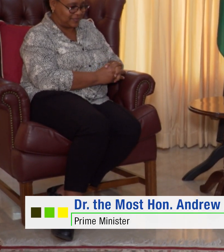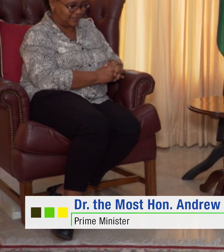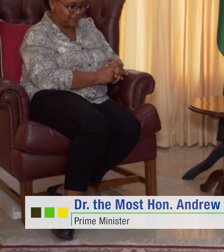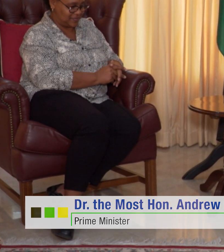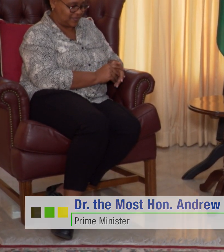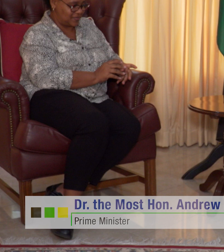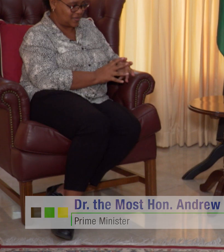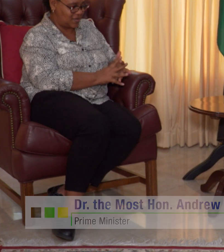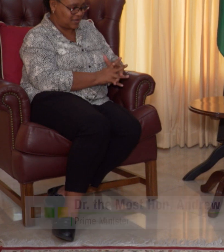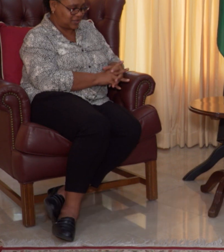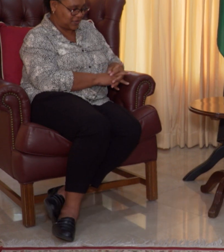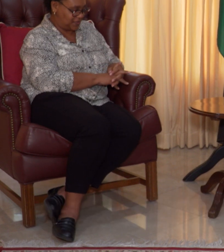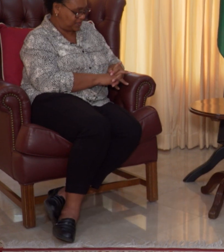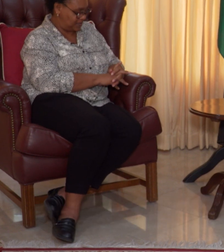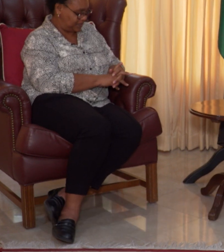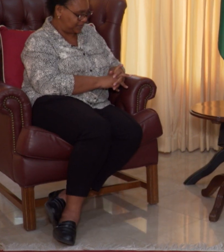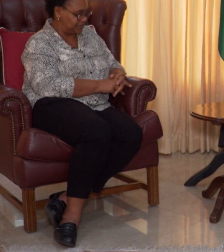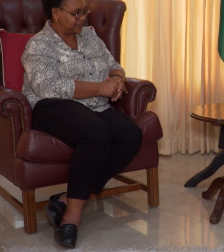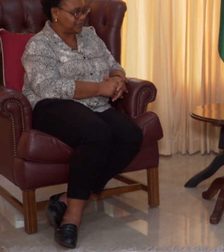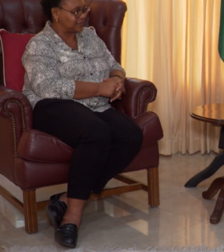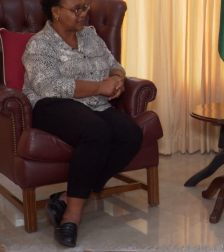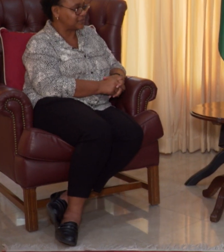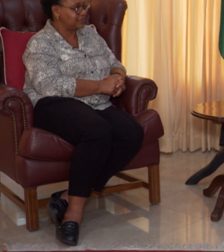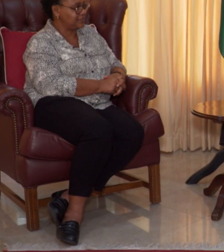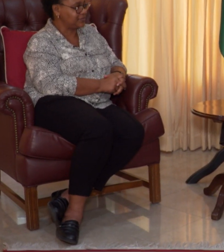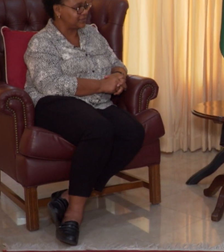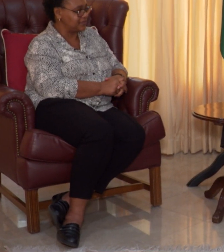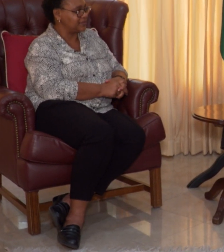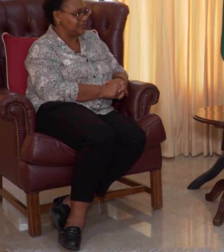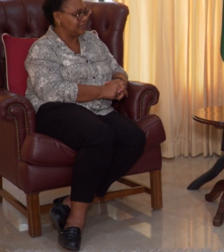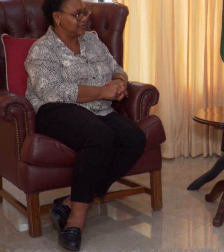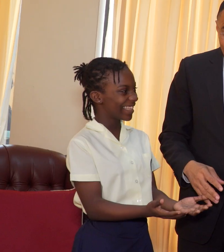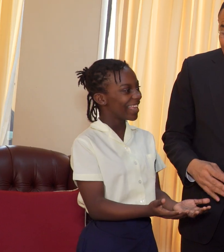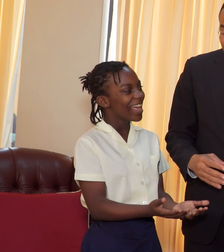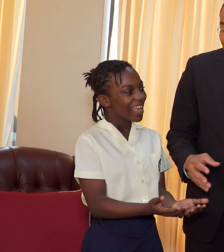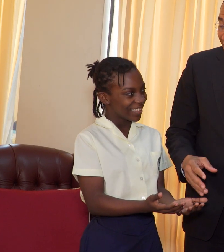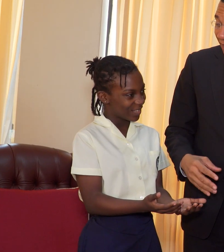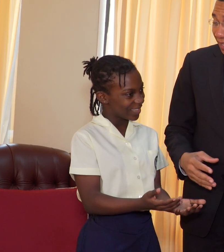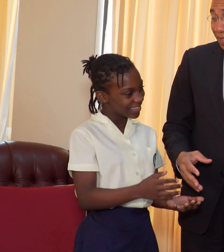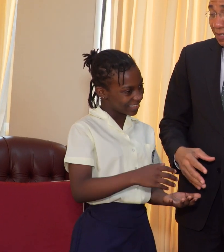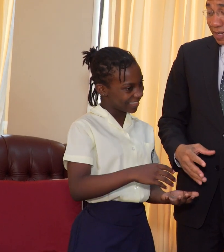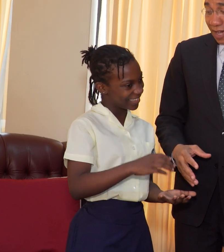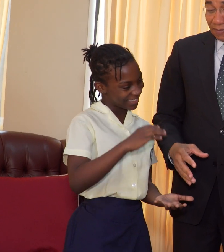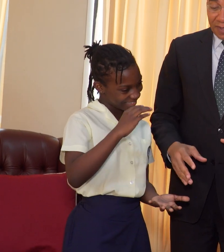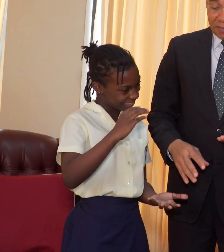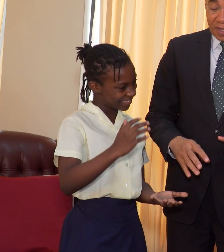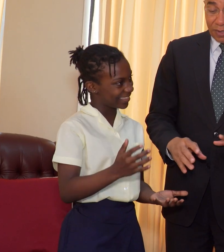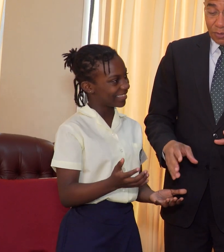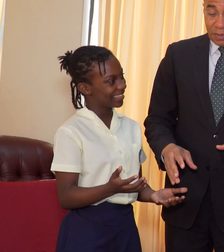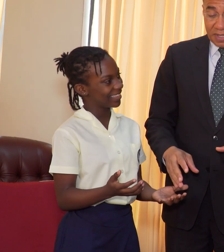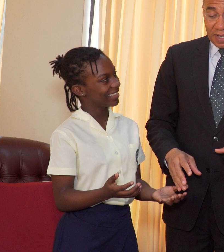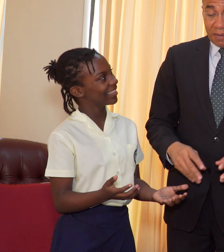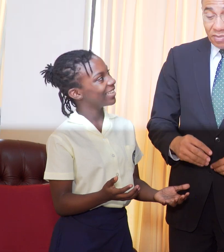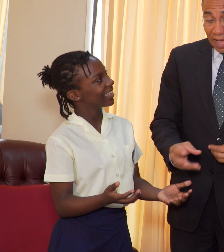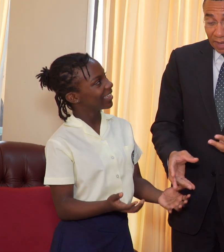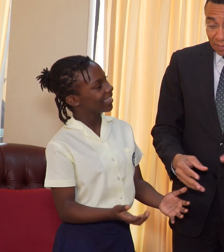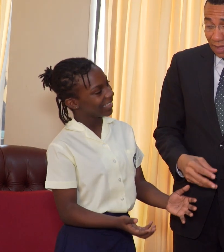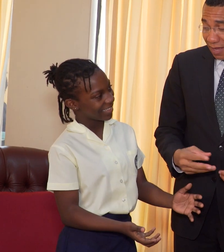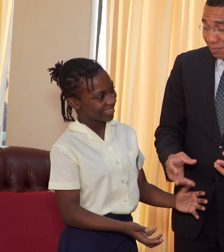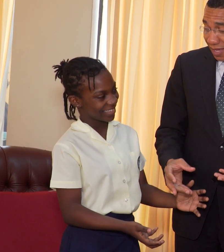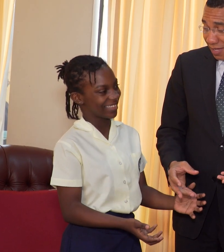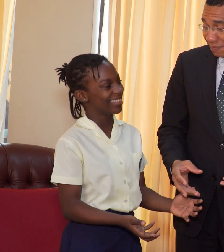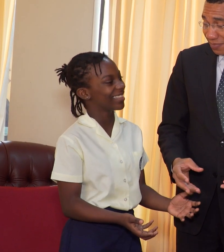great scientists as well and people who are involved in technology and robotics. All right, you have my 100% support, and I'm